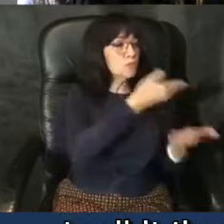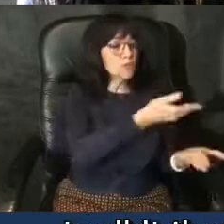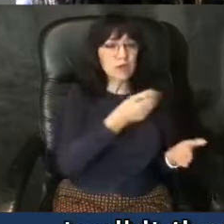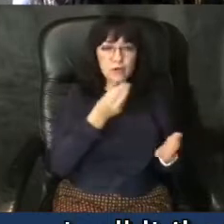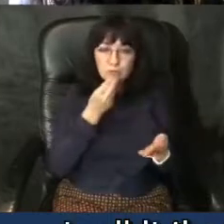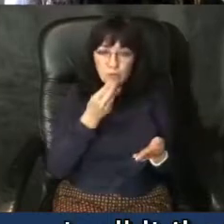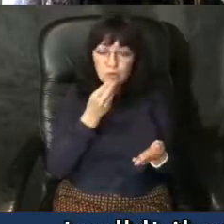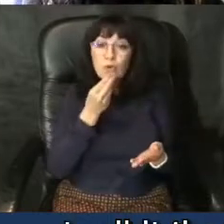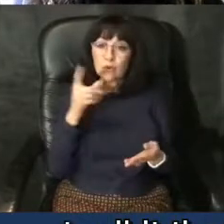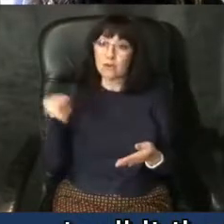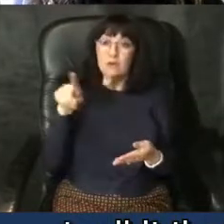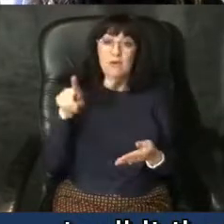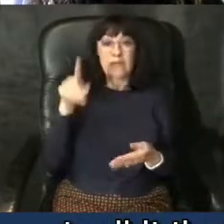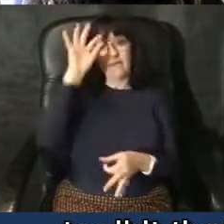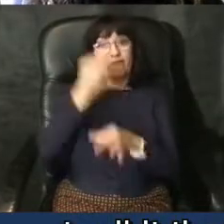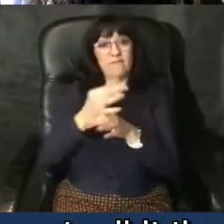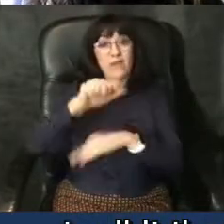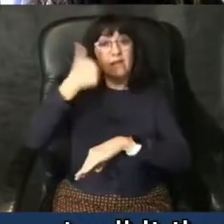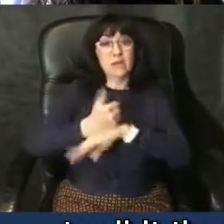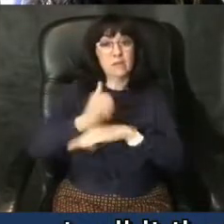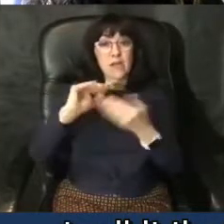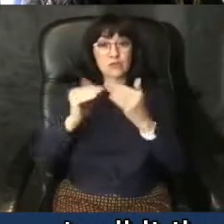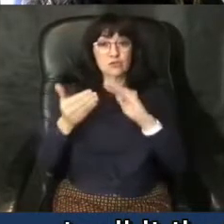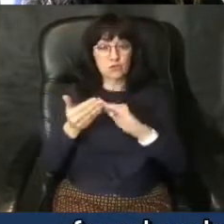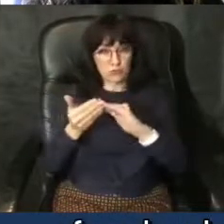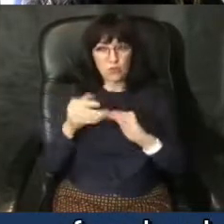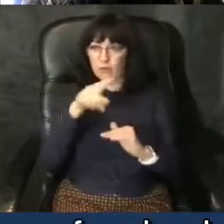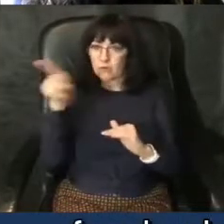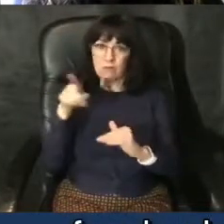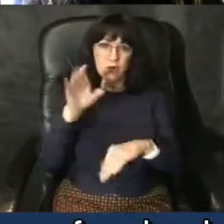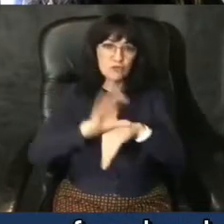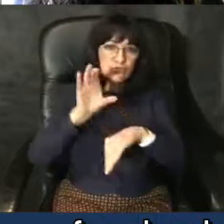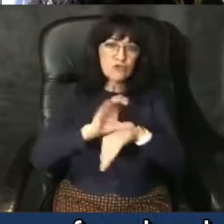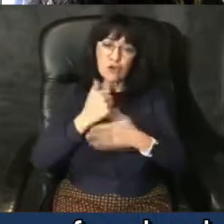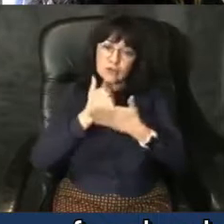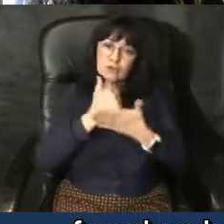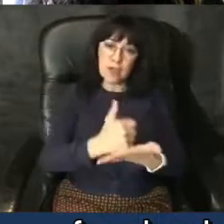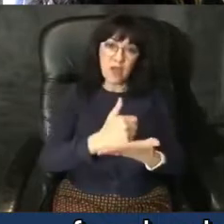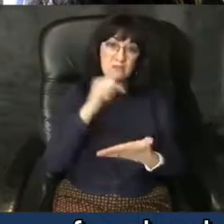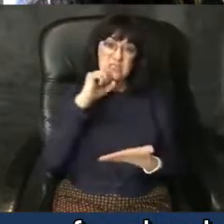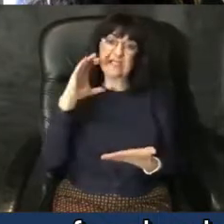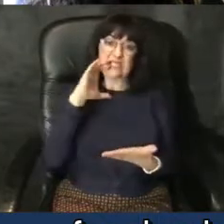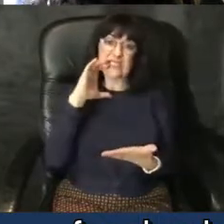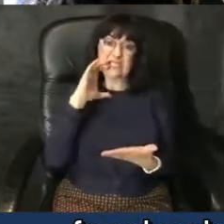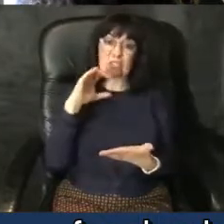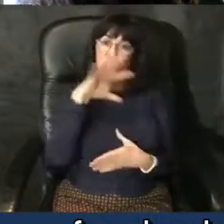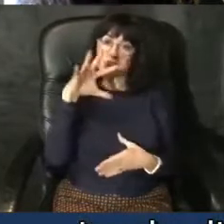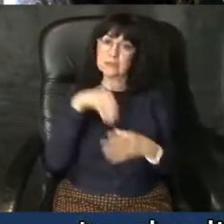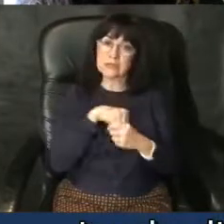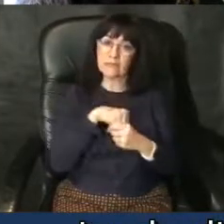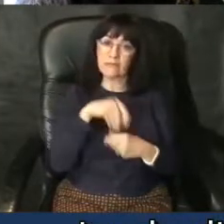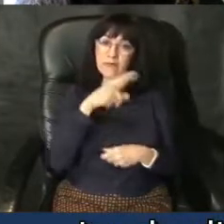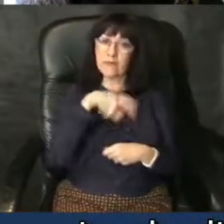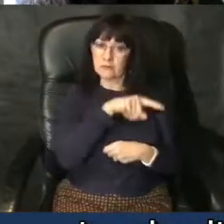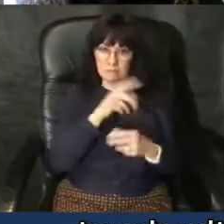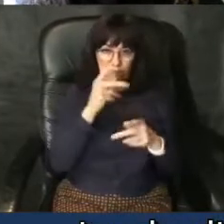a toolkit that's in place, and the seniors have been very much a focal point of that. And so to the seniors, they can stay in touch with